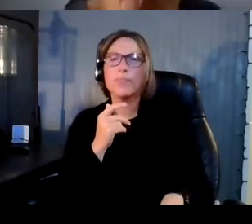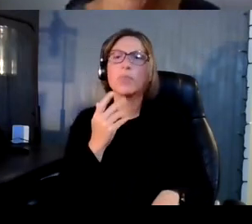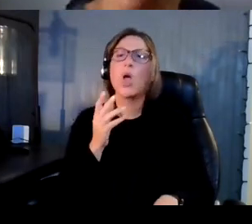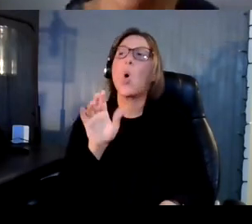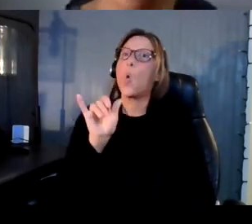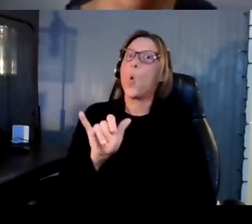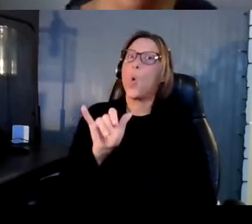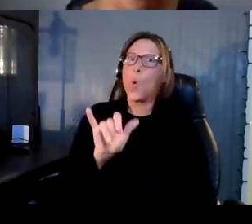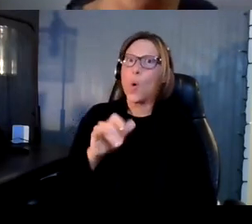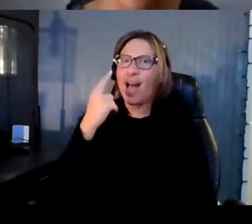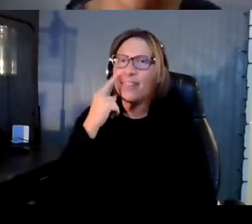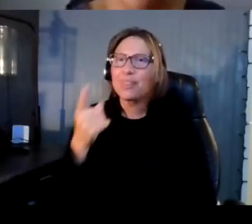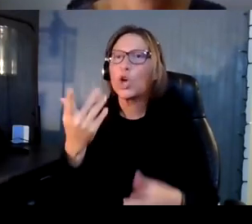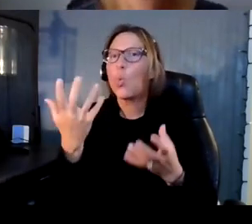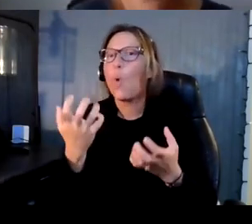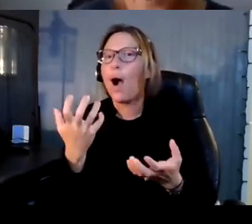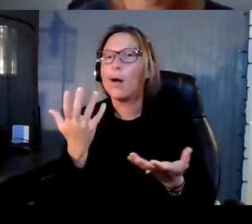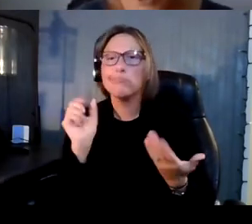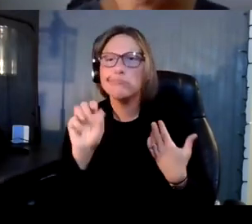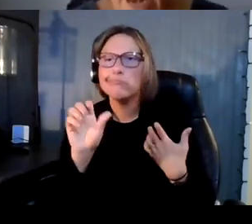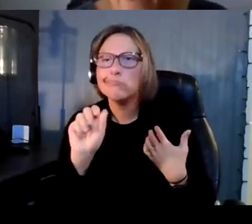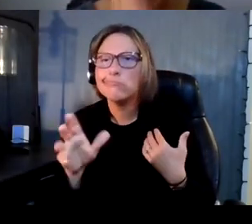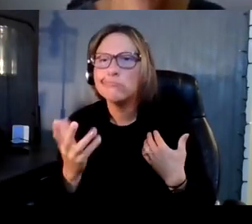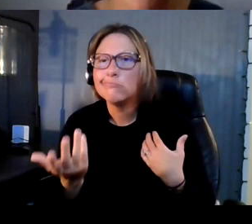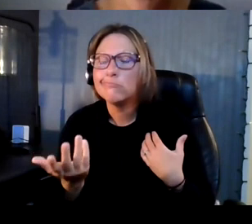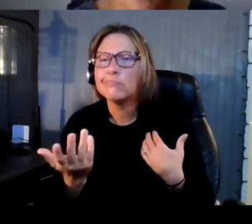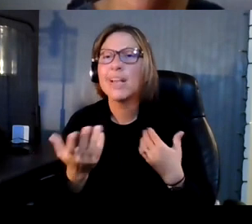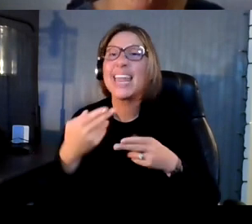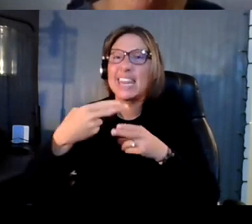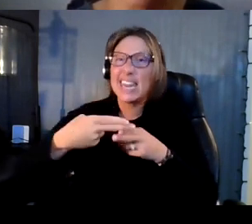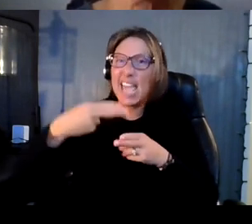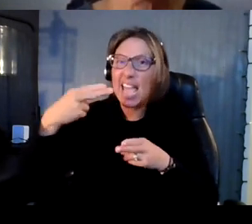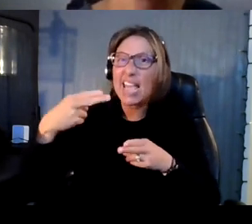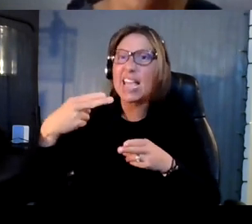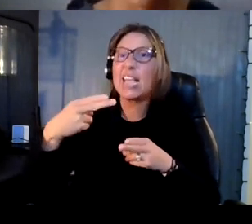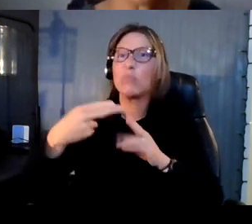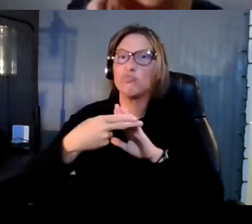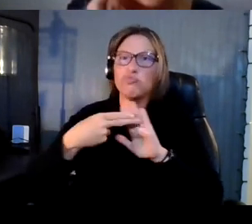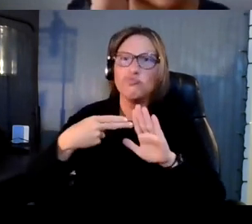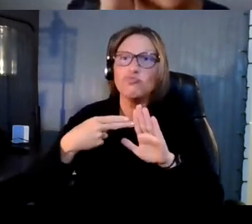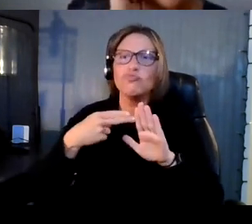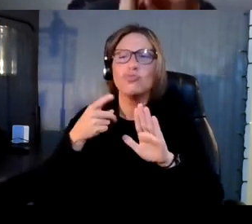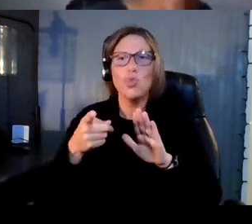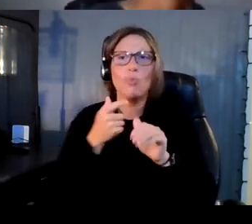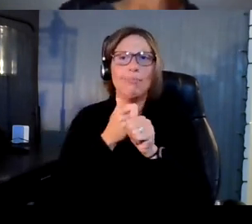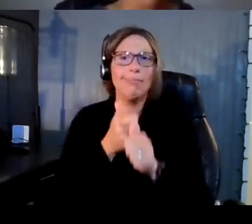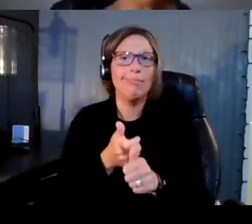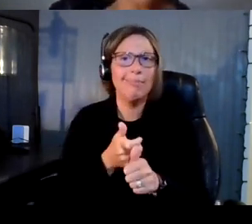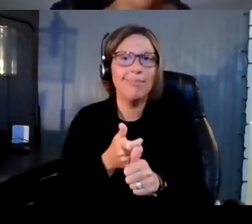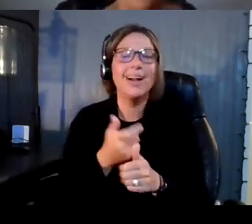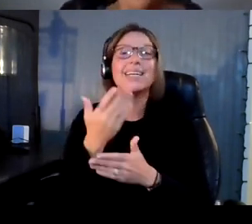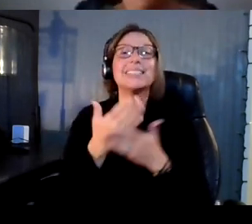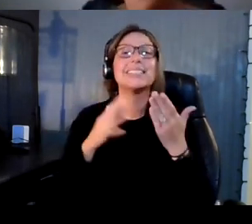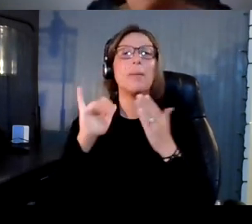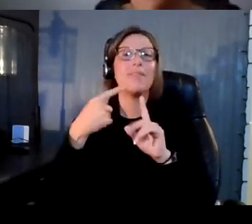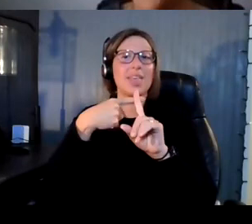think you want so and so, that so that you're naming it and you're going with it. Some of the targeted behaviors,